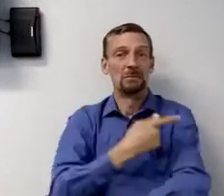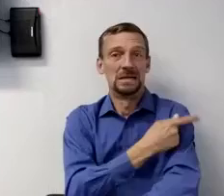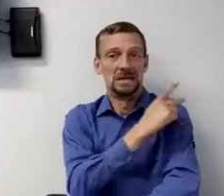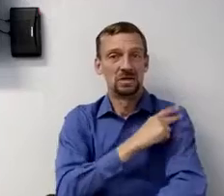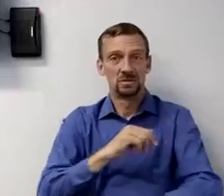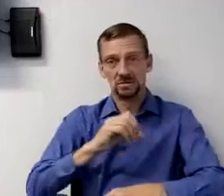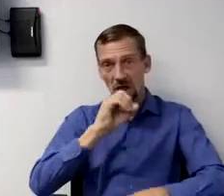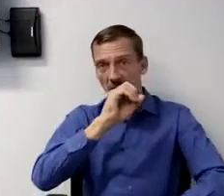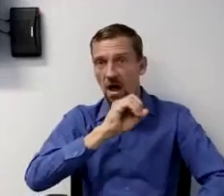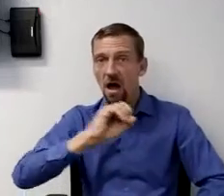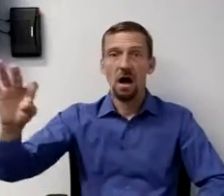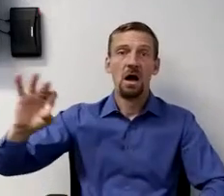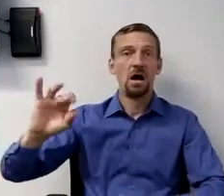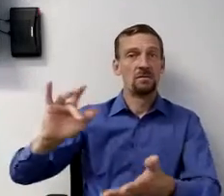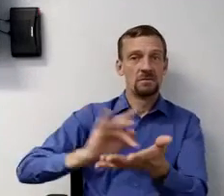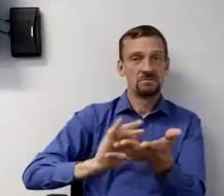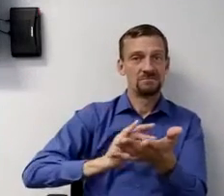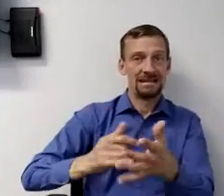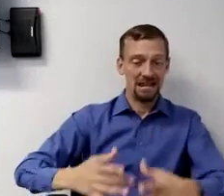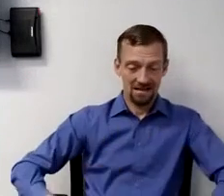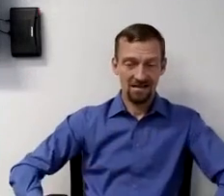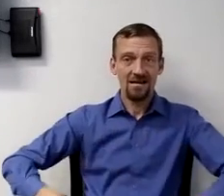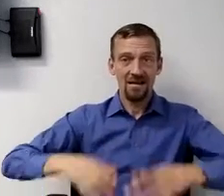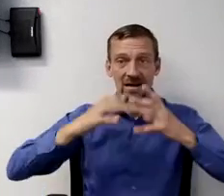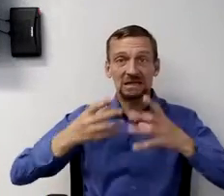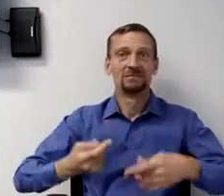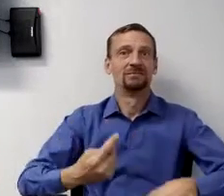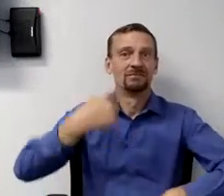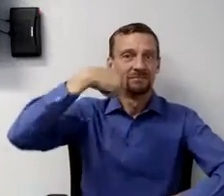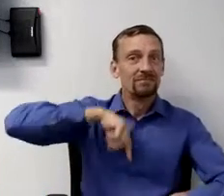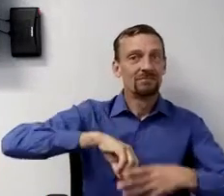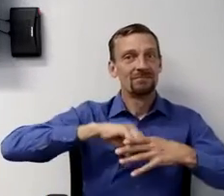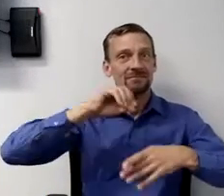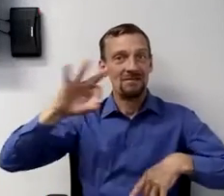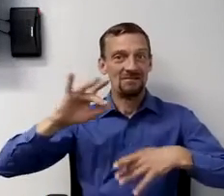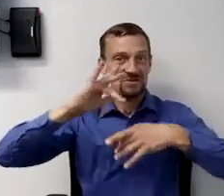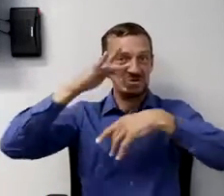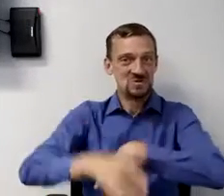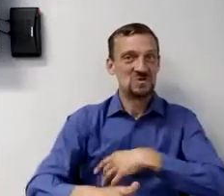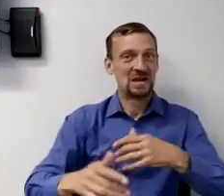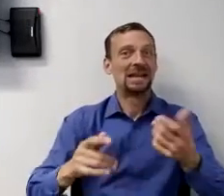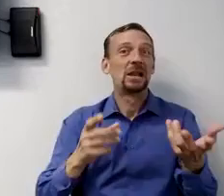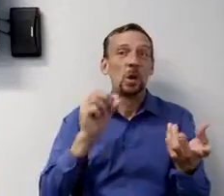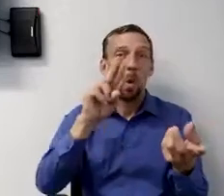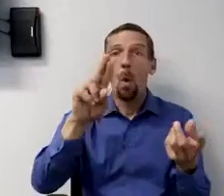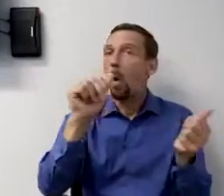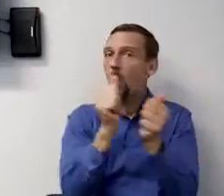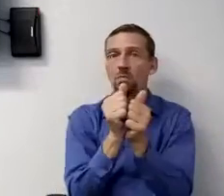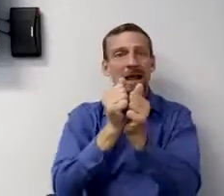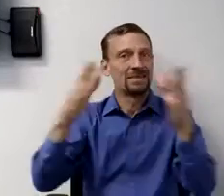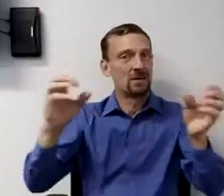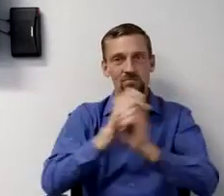ventilator quickly. If given earlier in their treatment, it actually could keep them off a ventilator altogether.